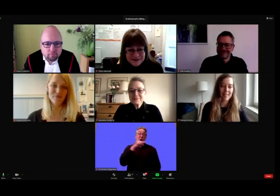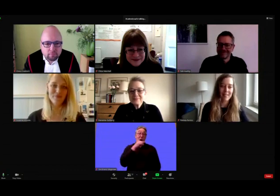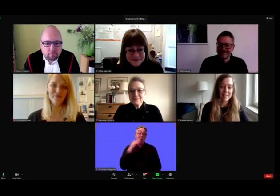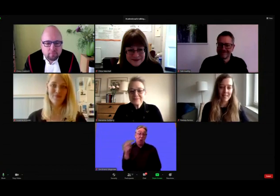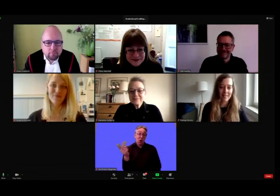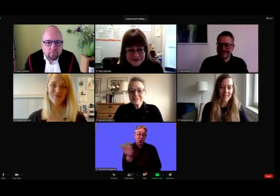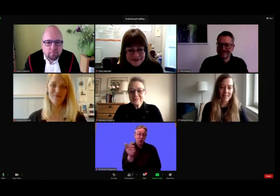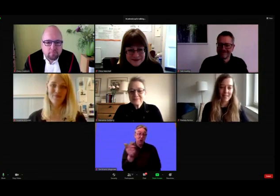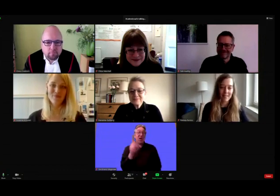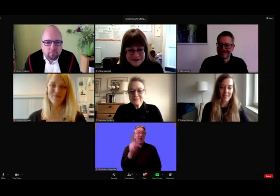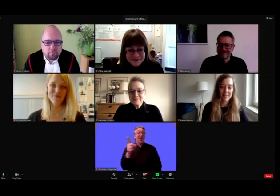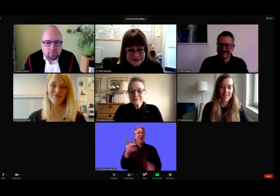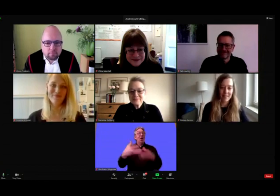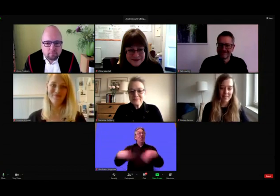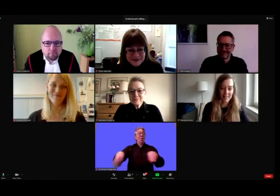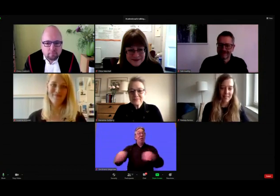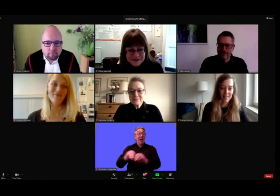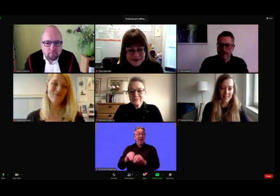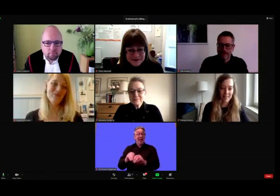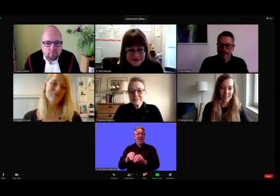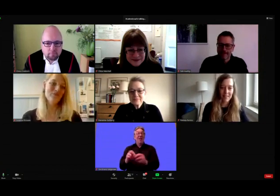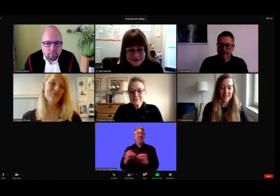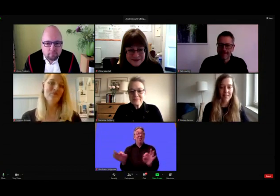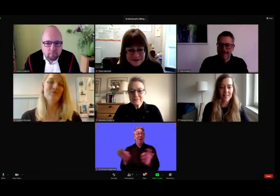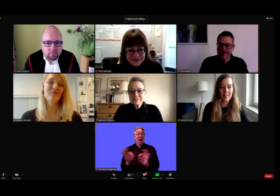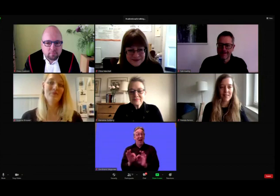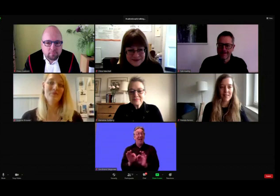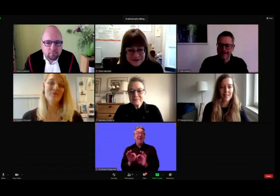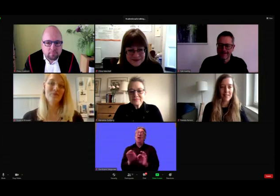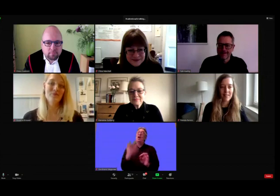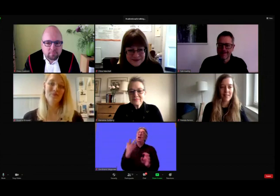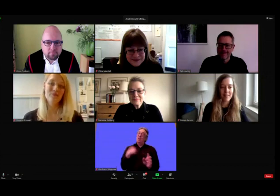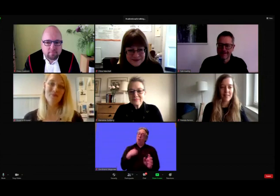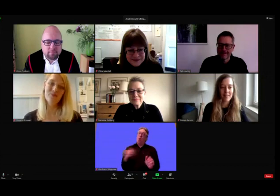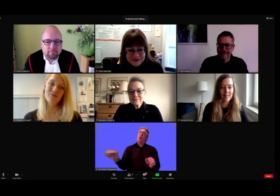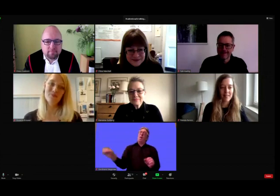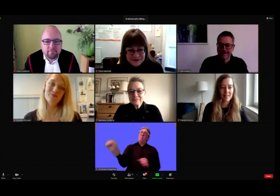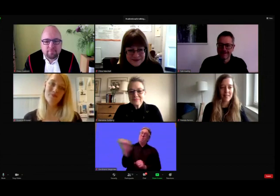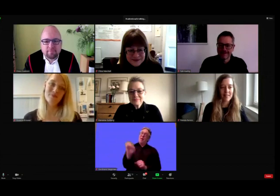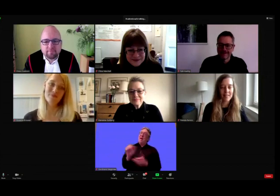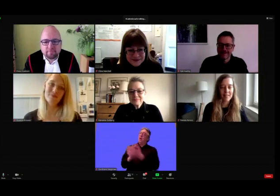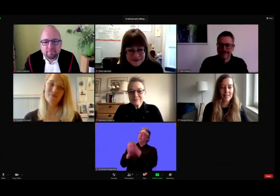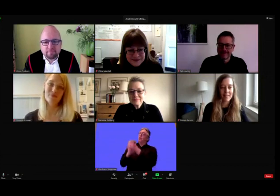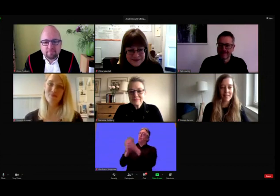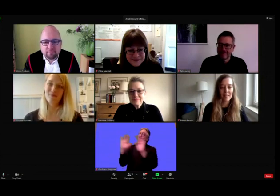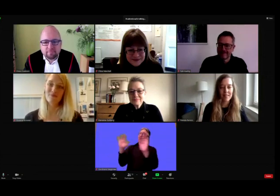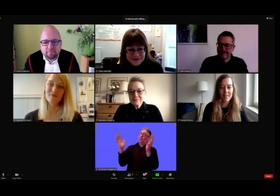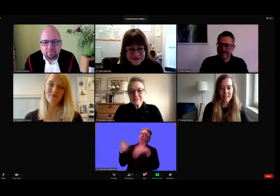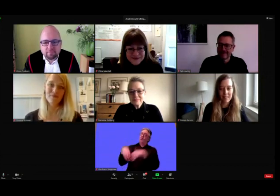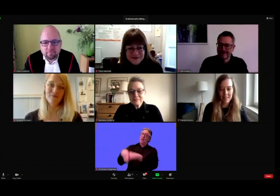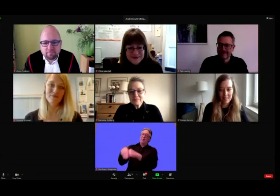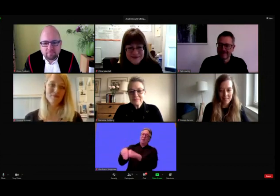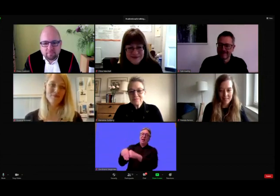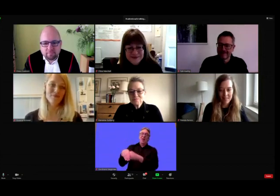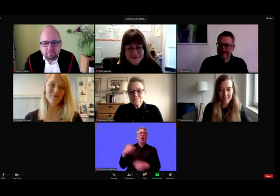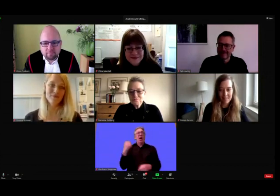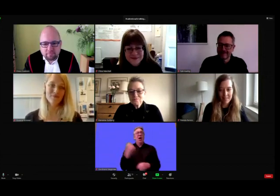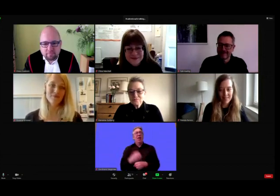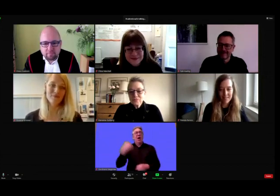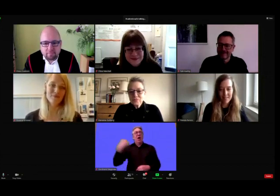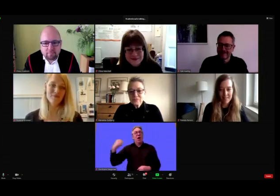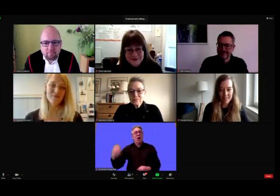Ihrer Familie in meine Glückwünsche einbeziehen. Es ist wirklich schade, dass Sie bei dieser